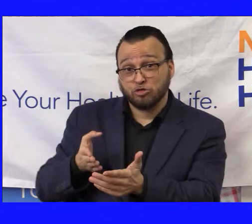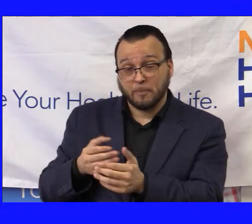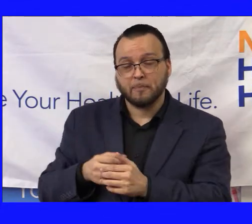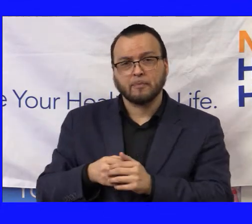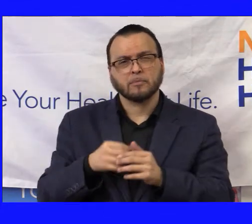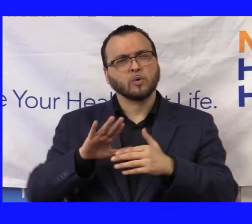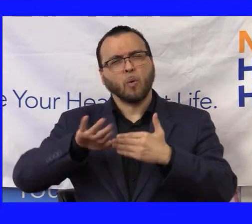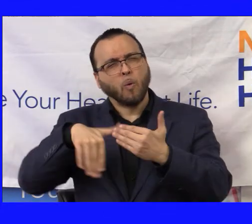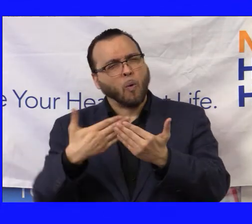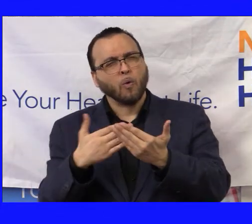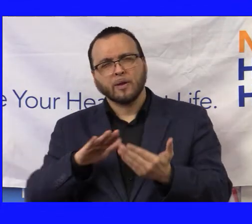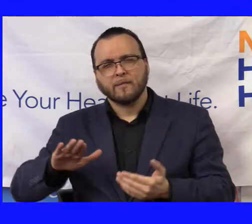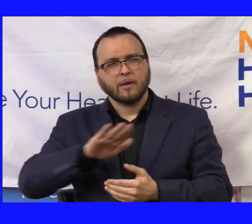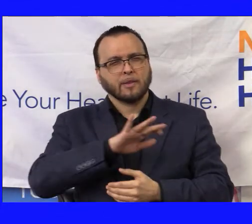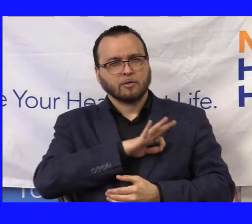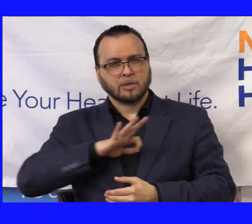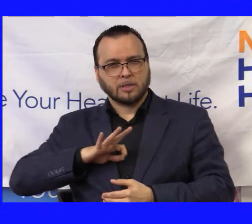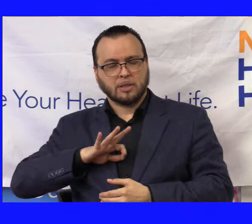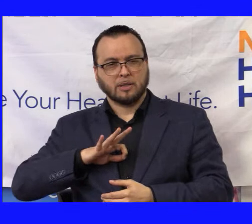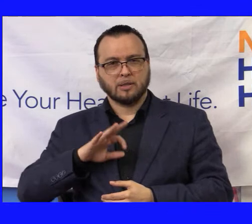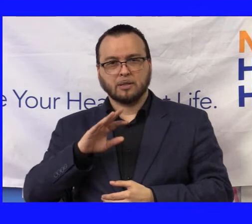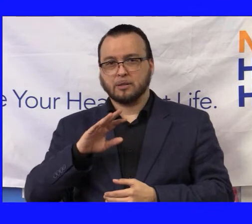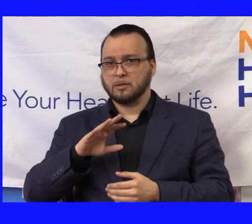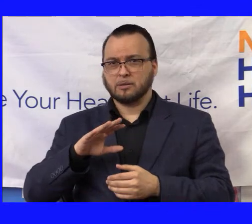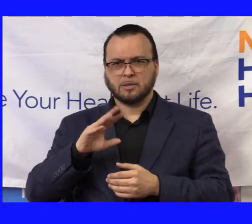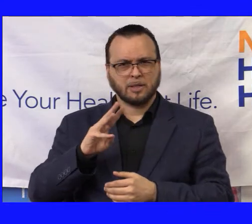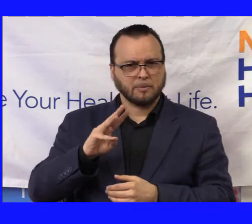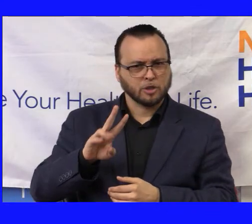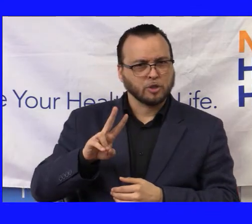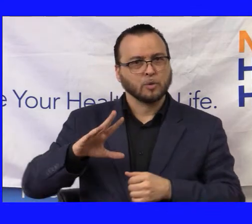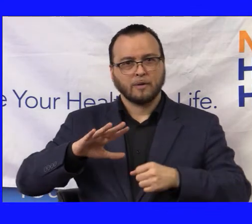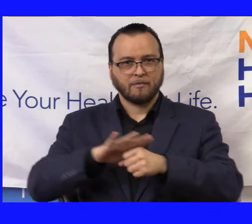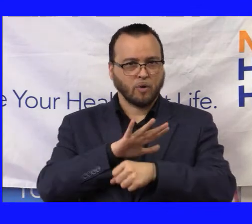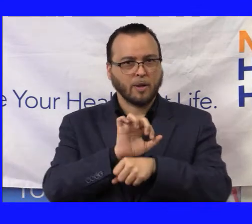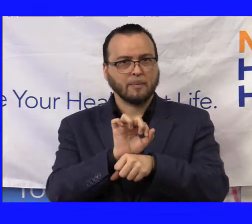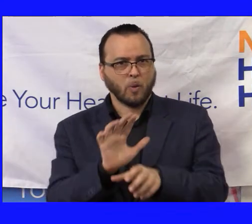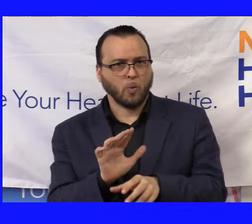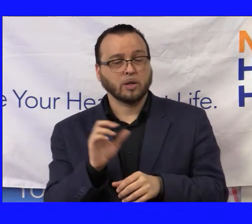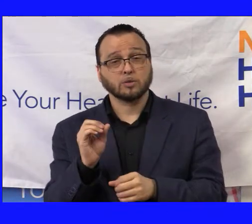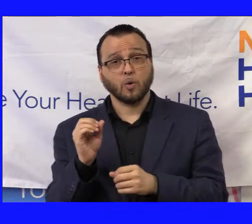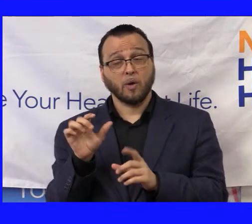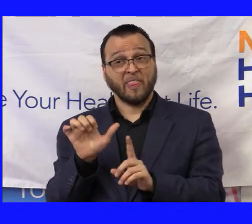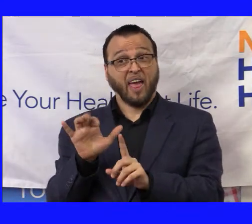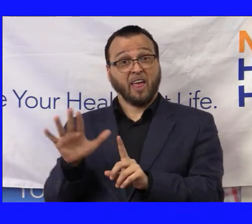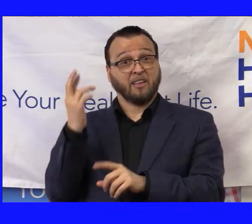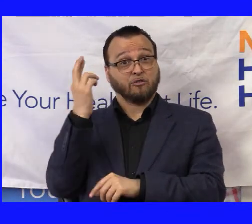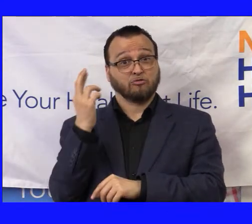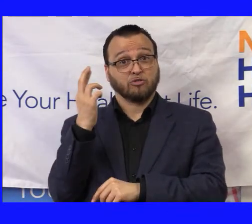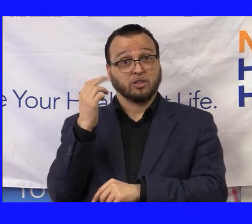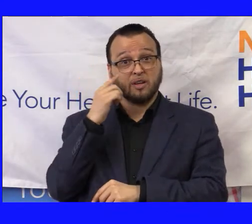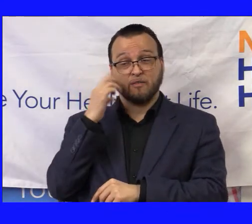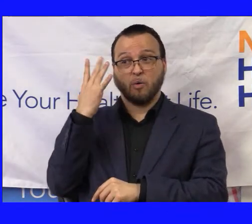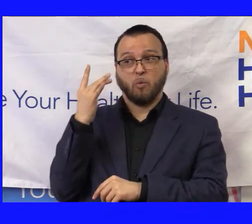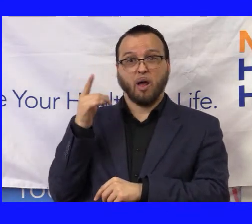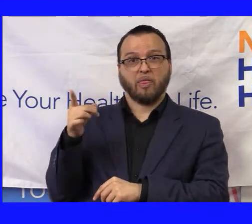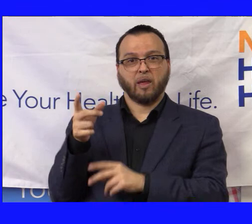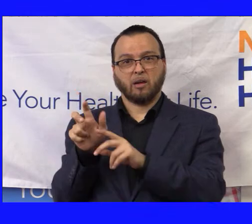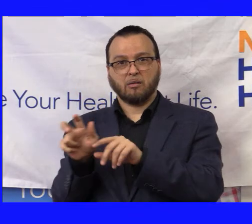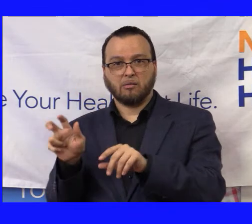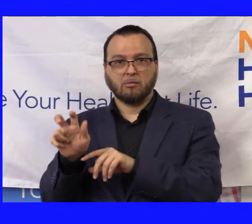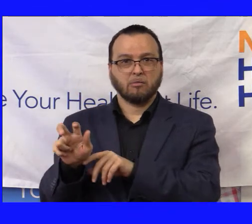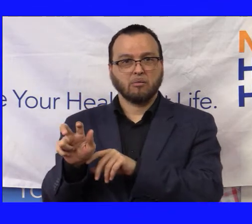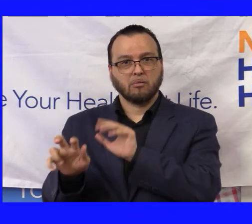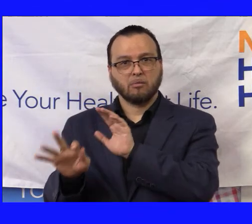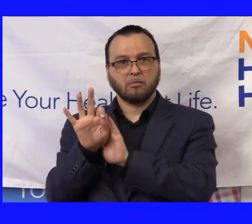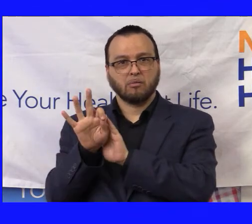of their staff is W-2 full employees. So that is the basis for where they, why they